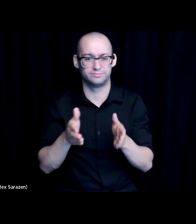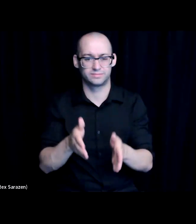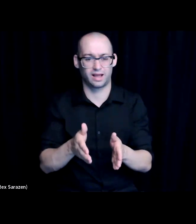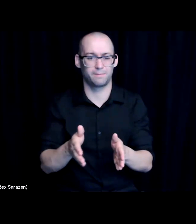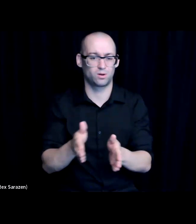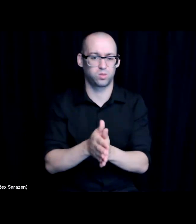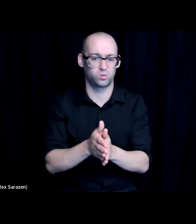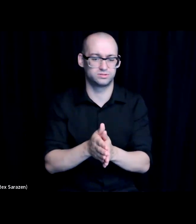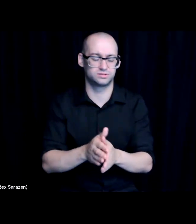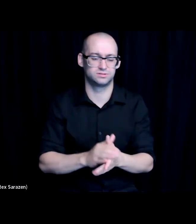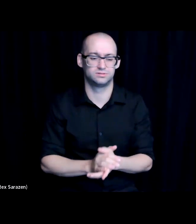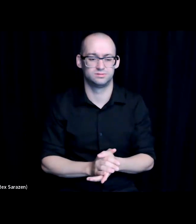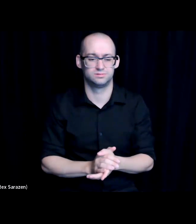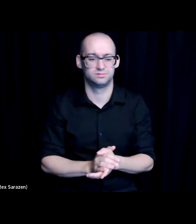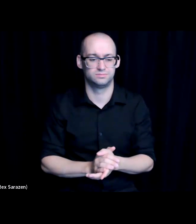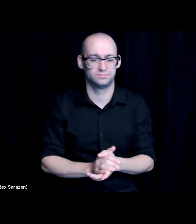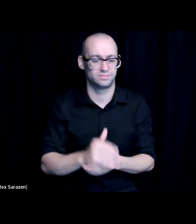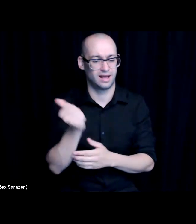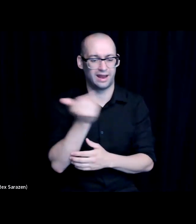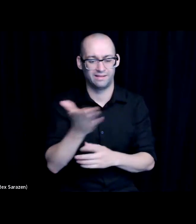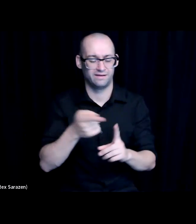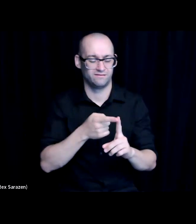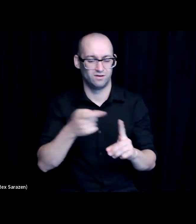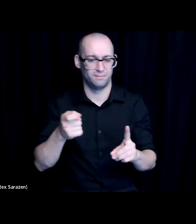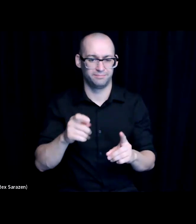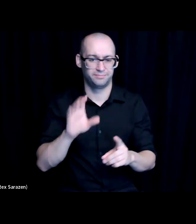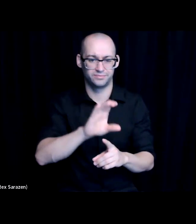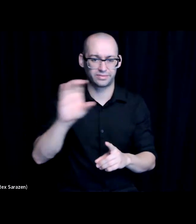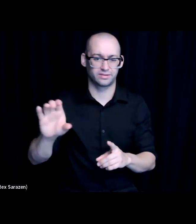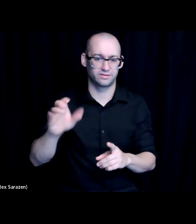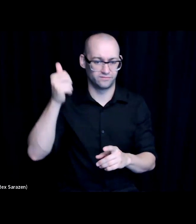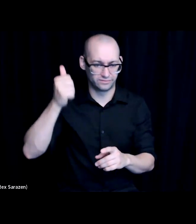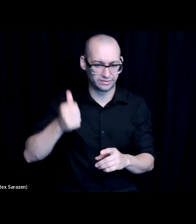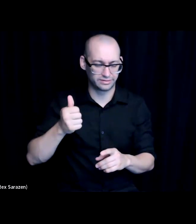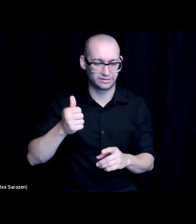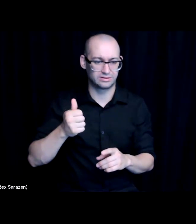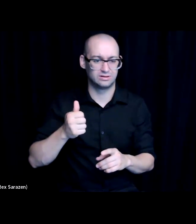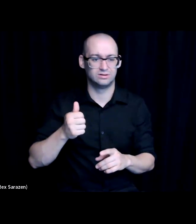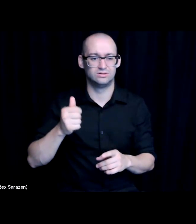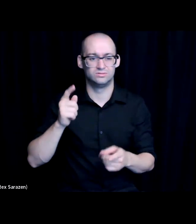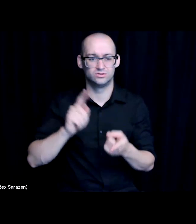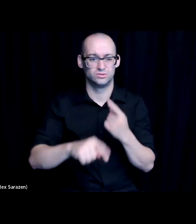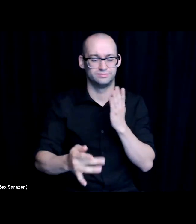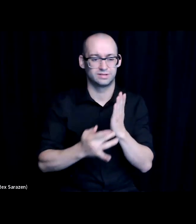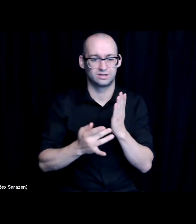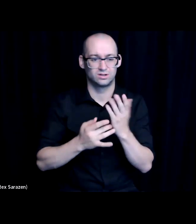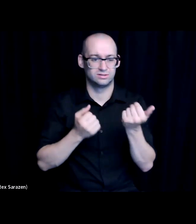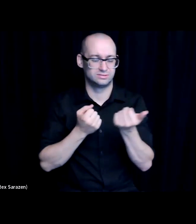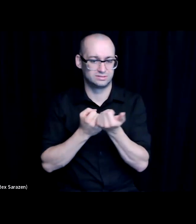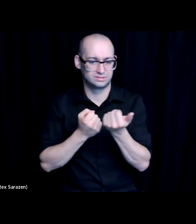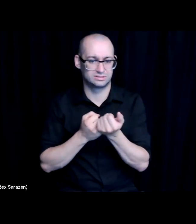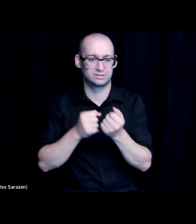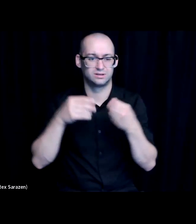like anything from allocation of funding for a technical assistance marketplace that